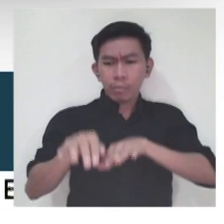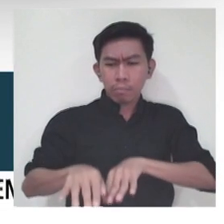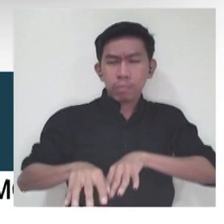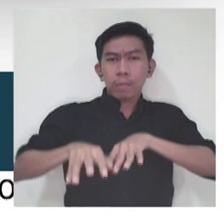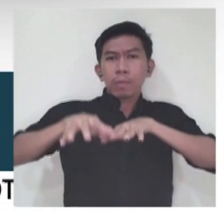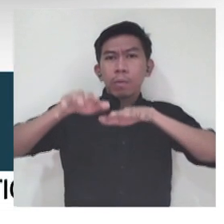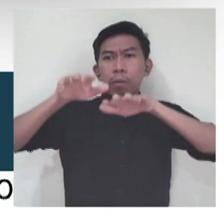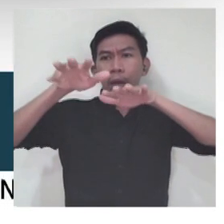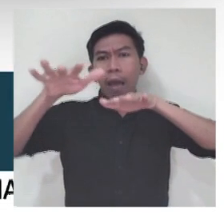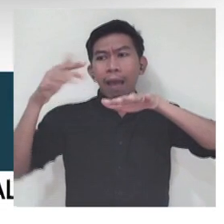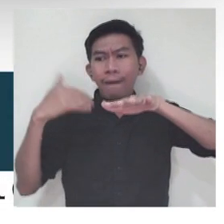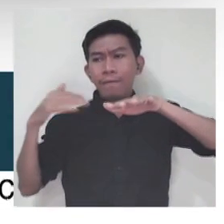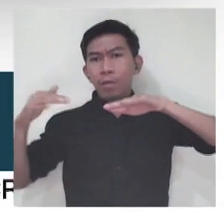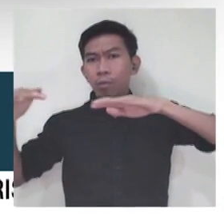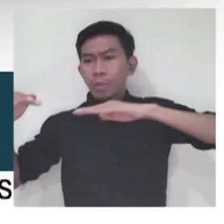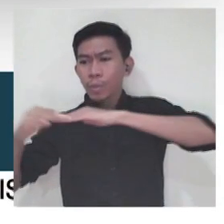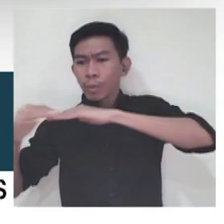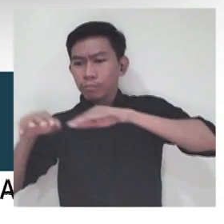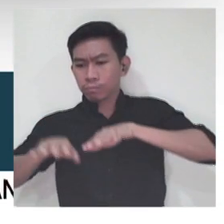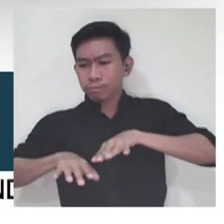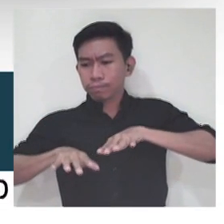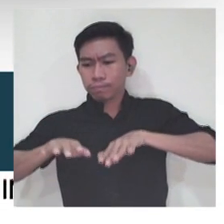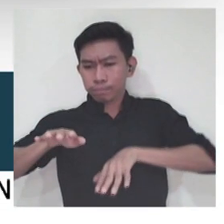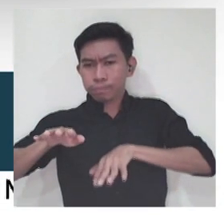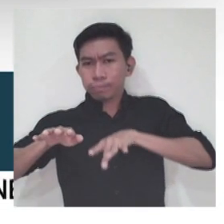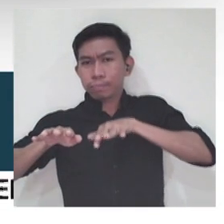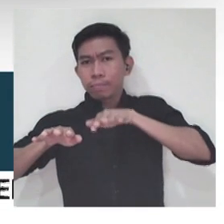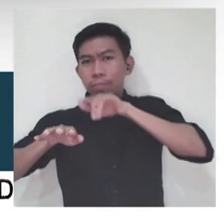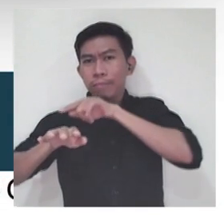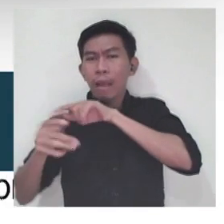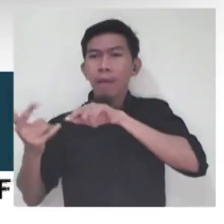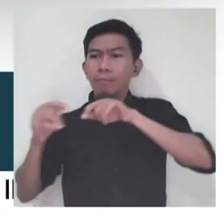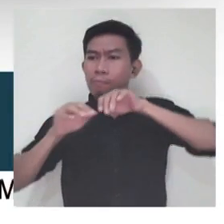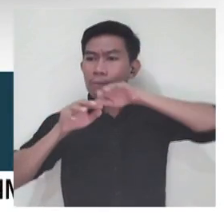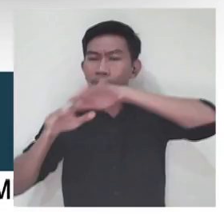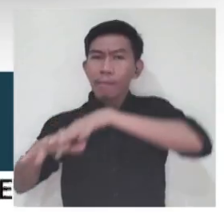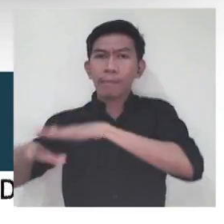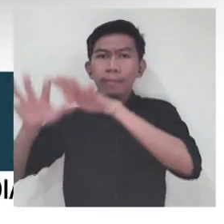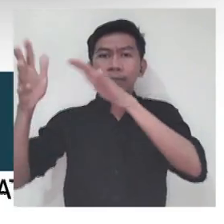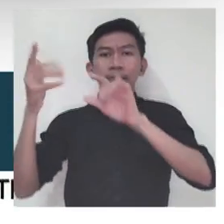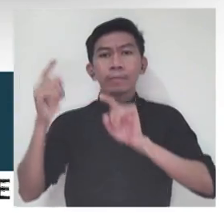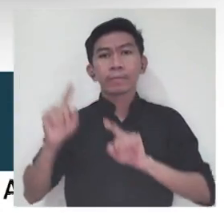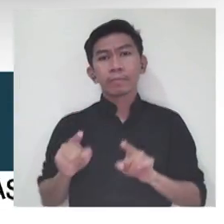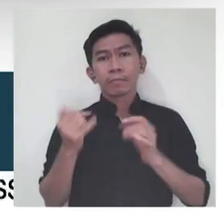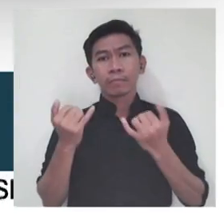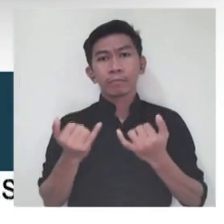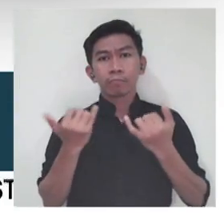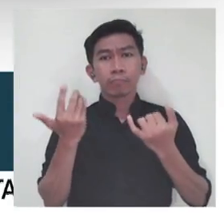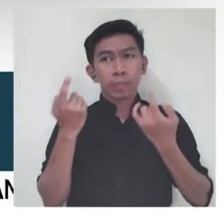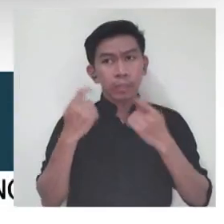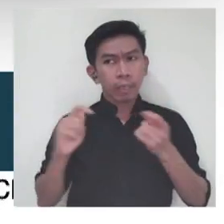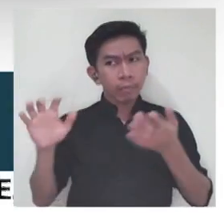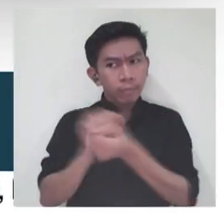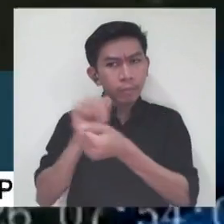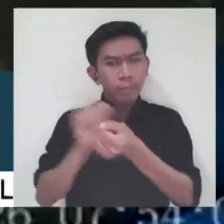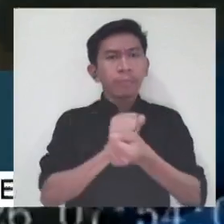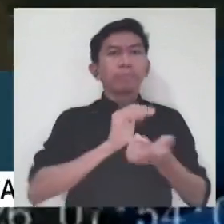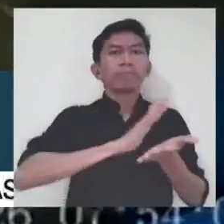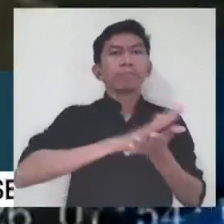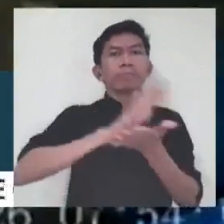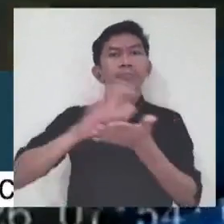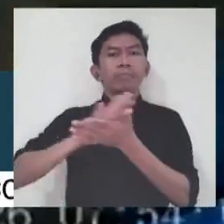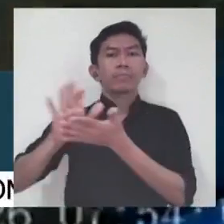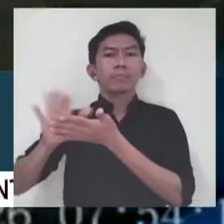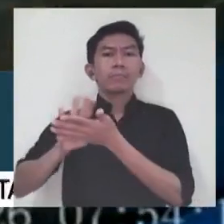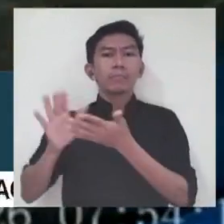several communities. The agency said they are working tirelessly to clear the debris and restore connectivity, but the extent of damage